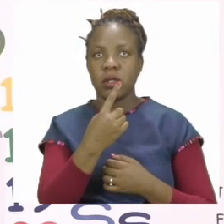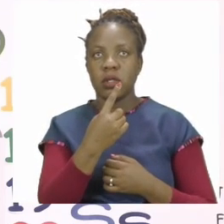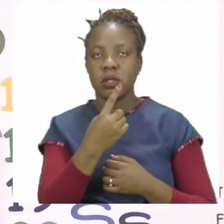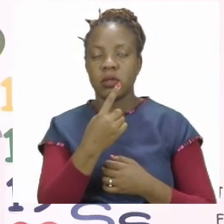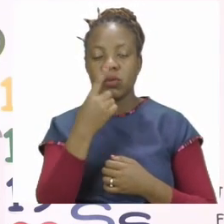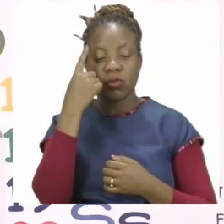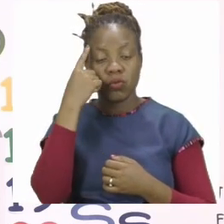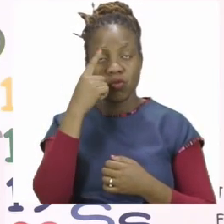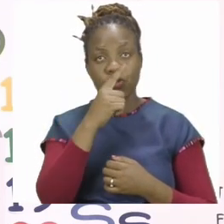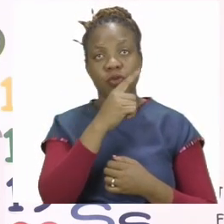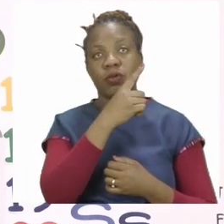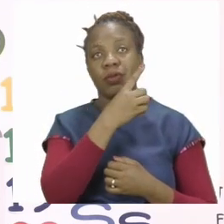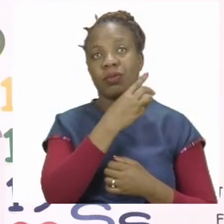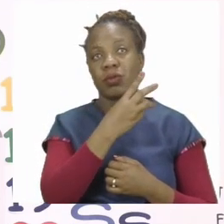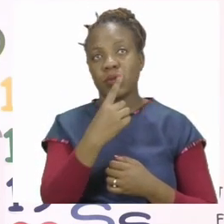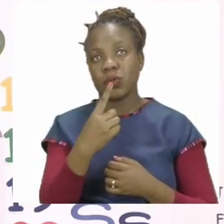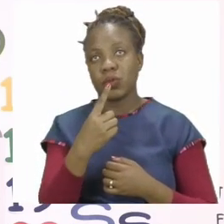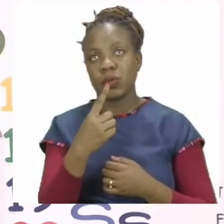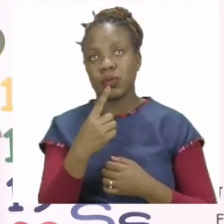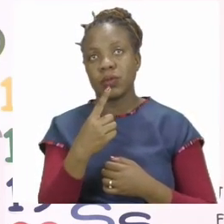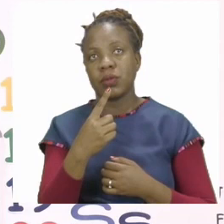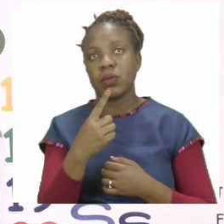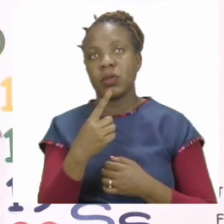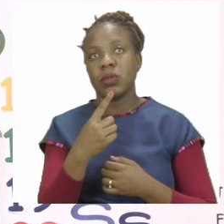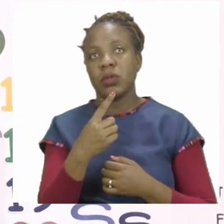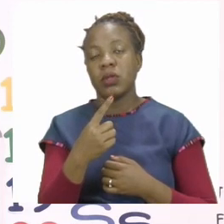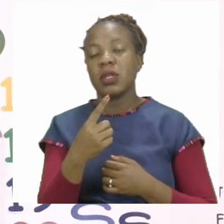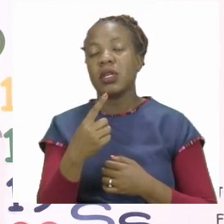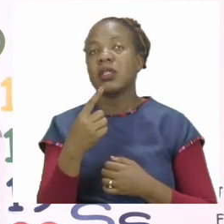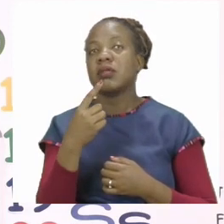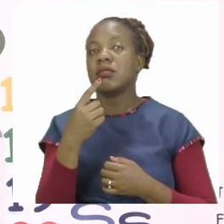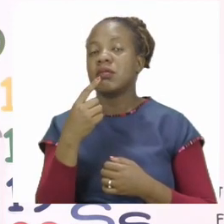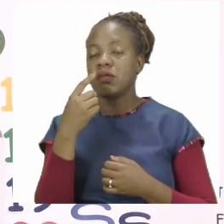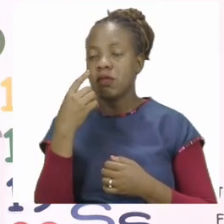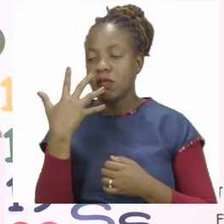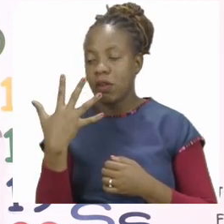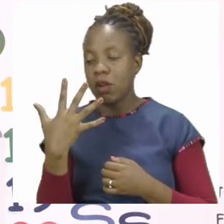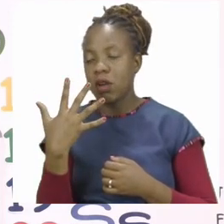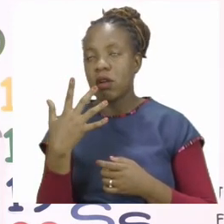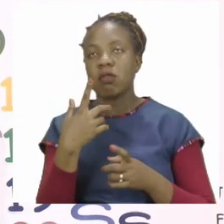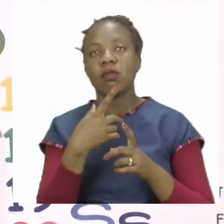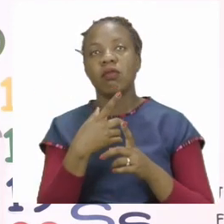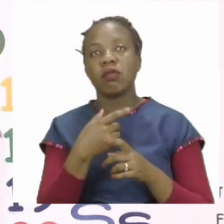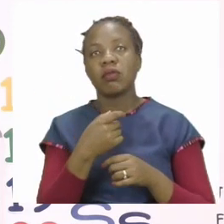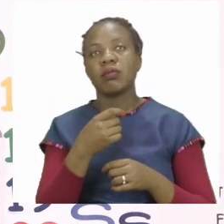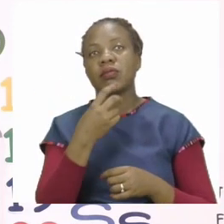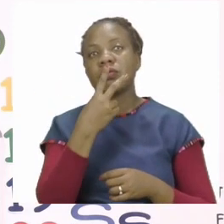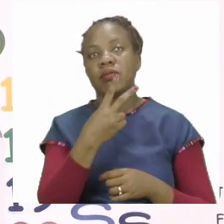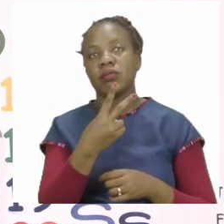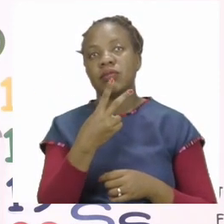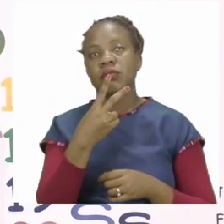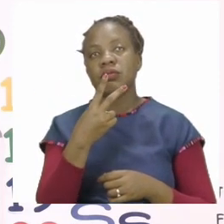31 and 5 for 25. So we say 1